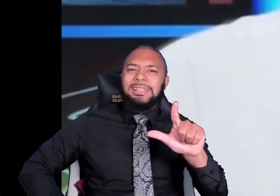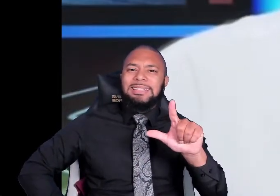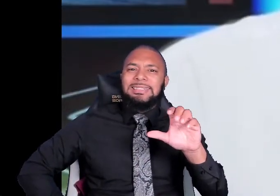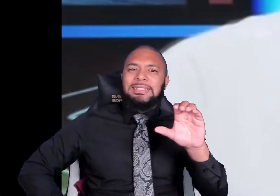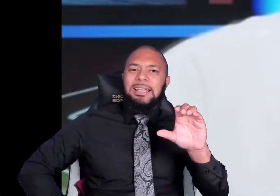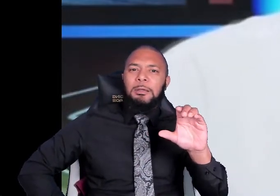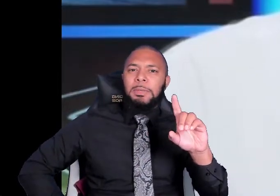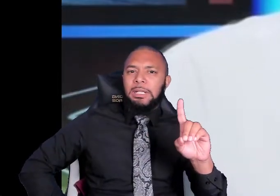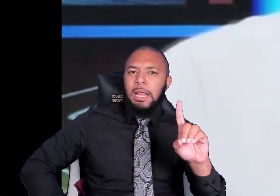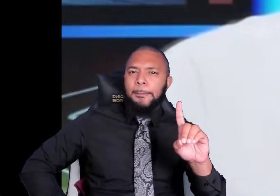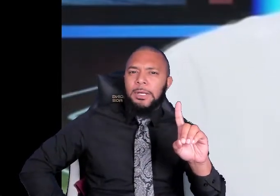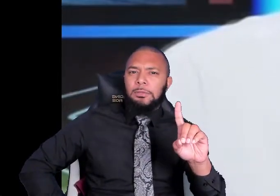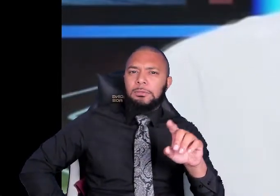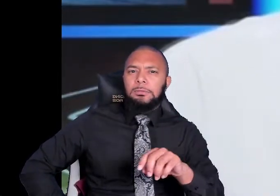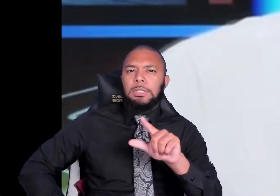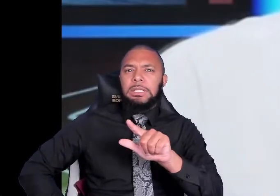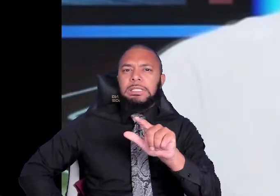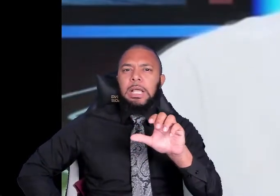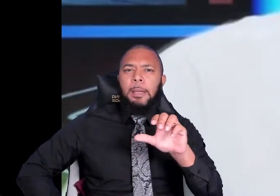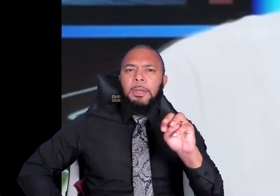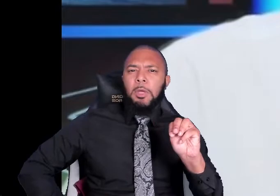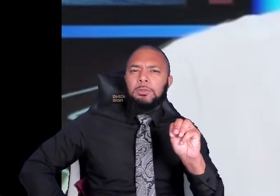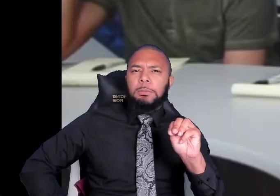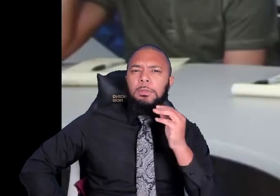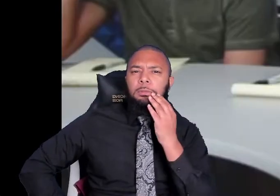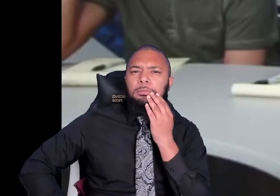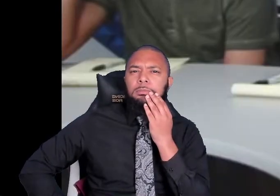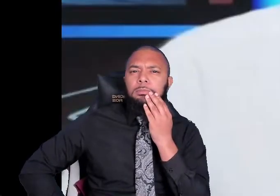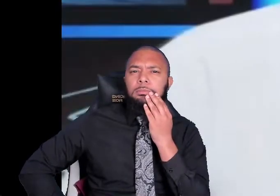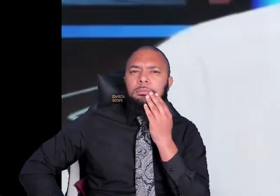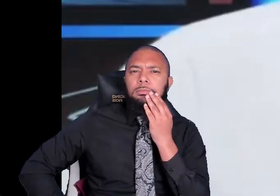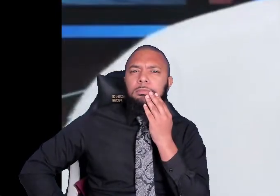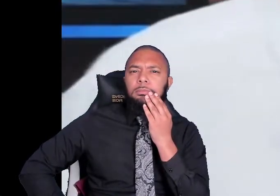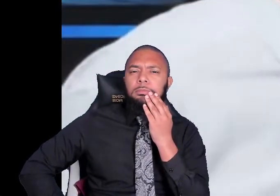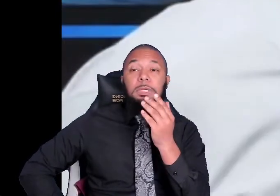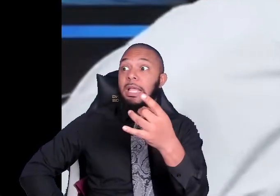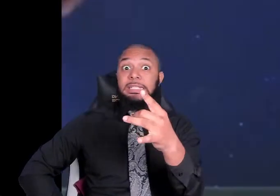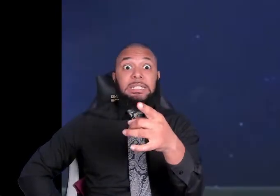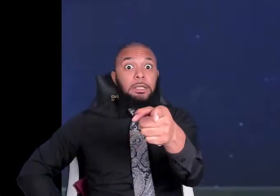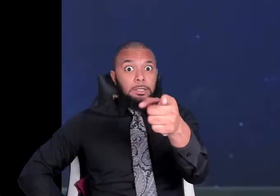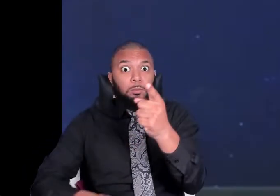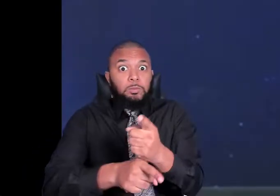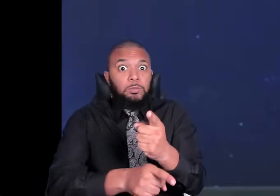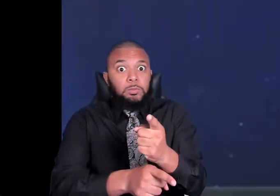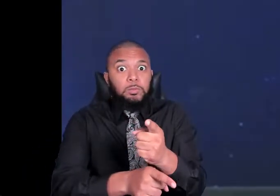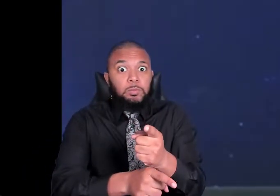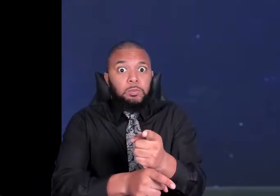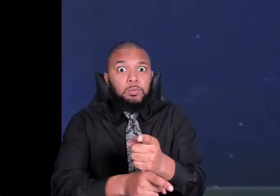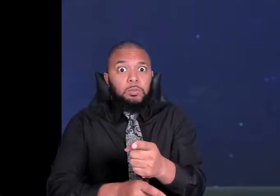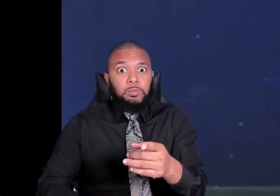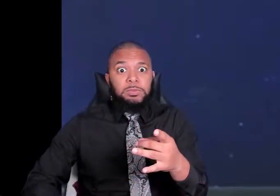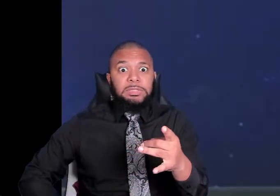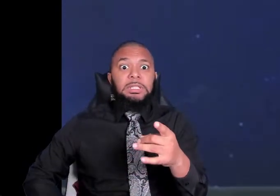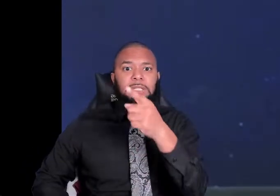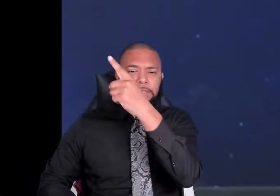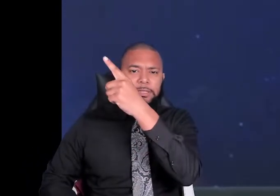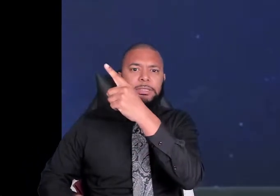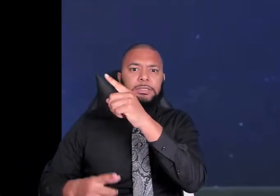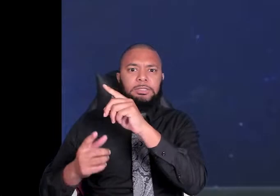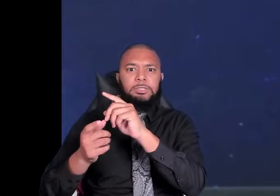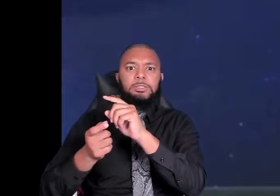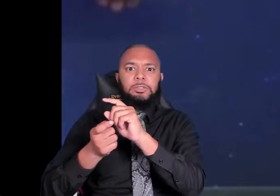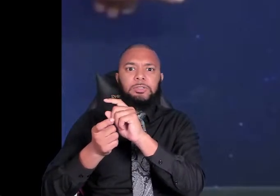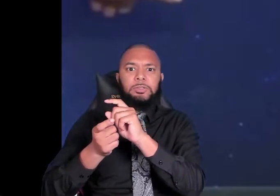common denominator, the least common multiple. Jackson? 18. 18, yeah. I could turn this into an 18 by multiplying